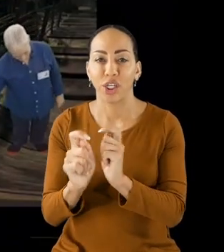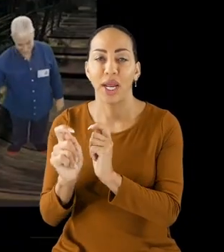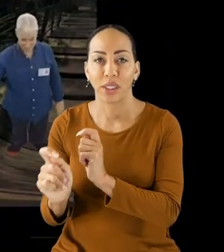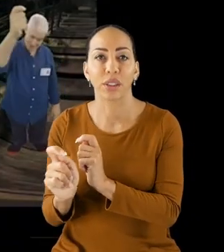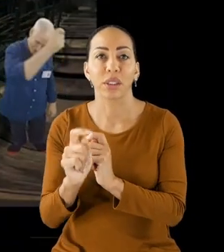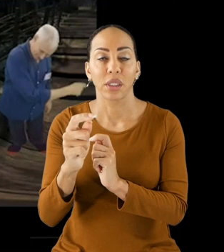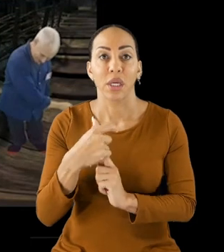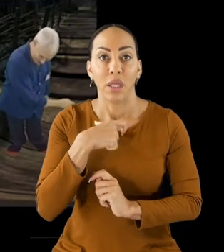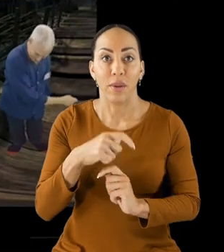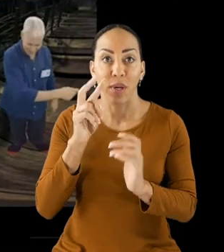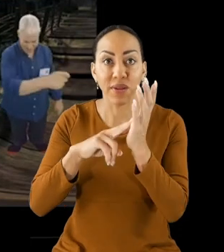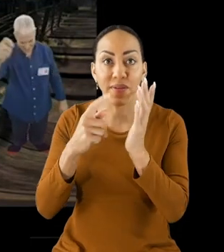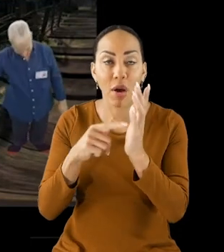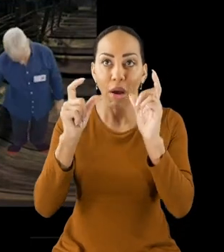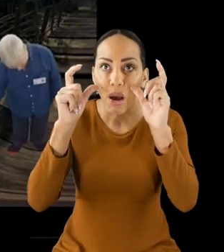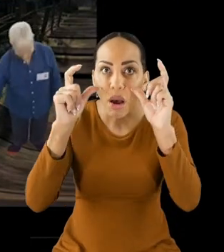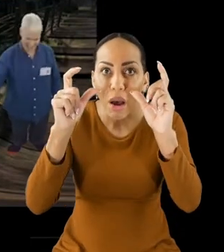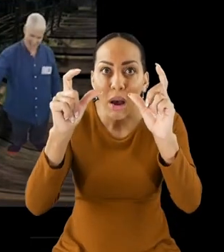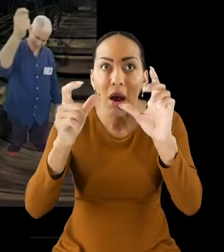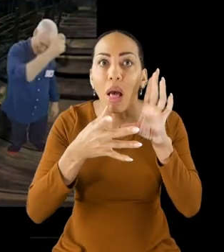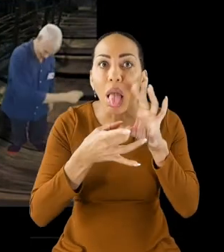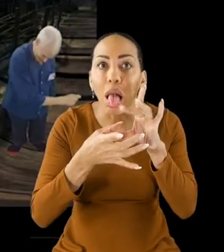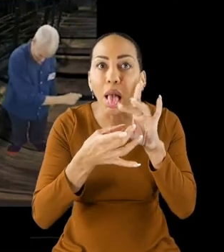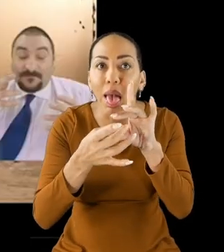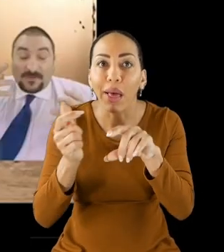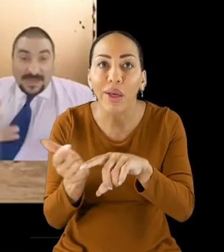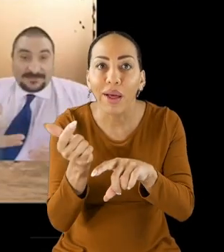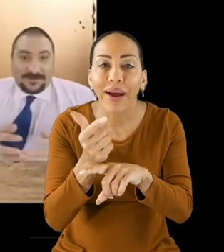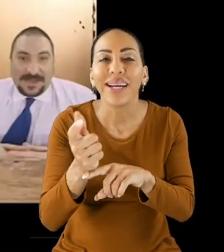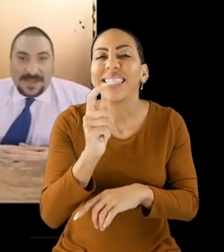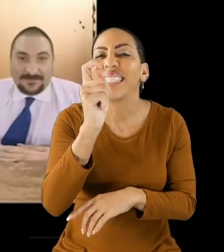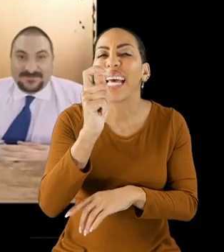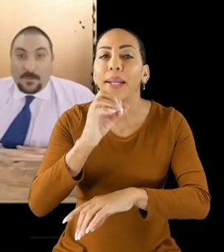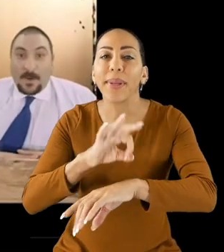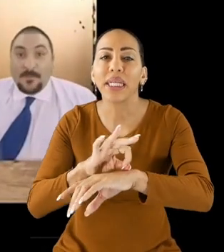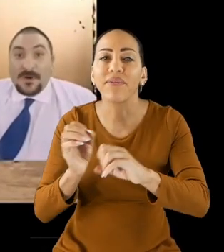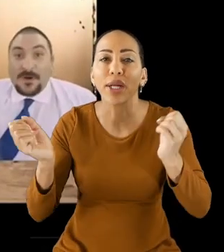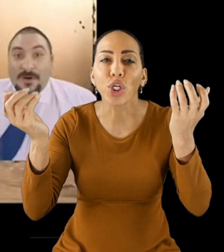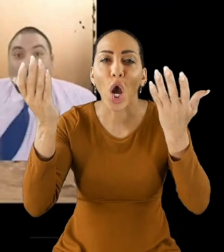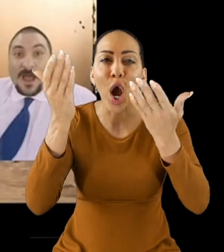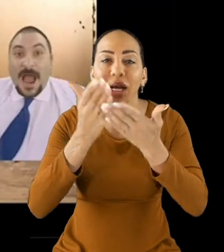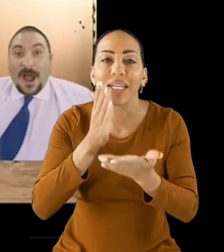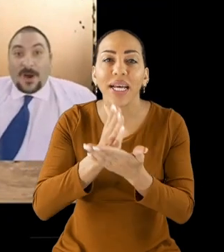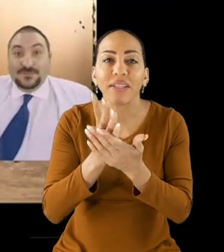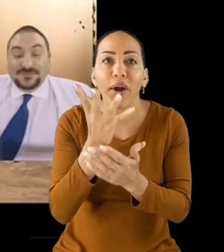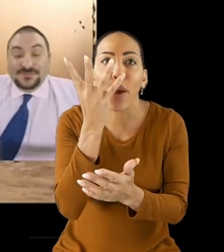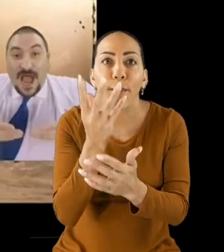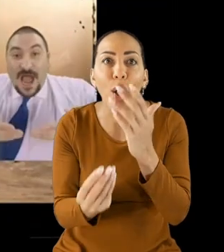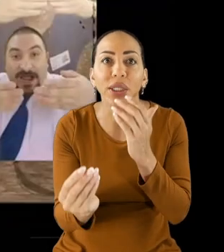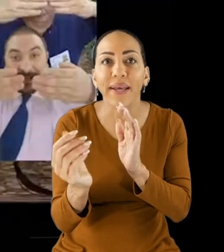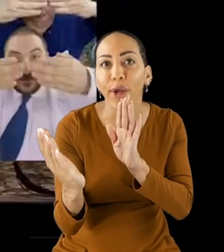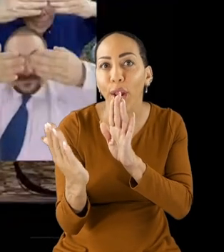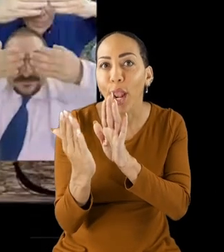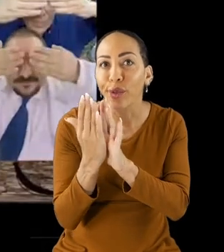we take them on a journey that it leads eventually to a dark place. It's a 10-minute performance in all. Everything is very immersive and close